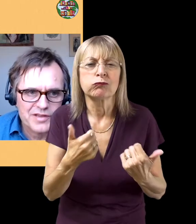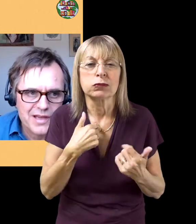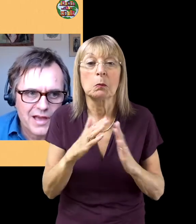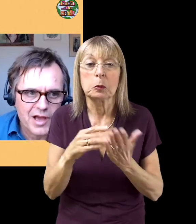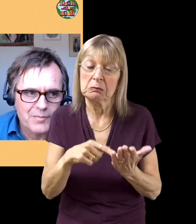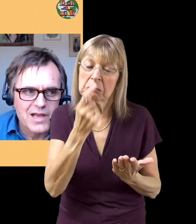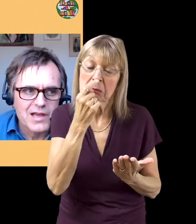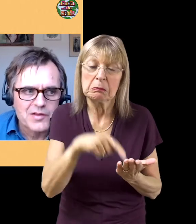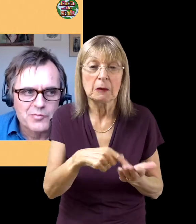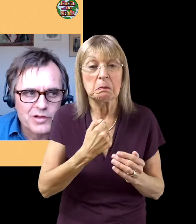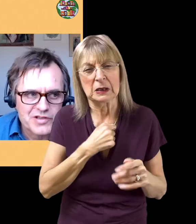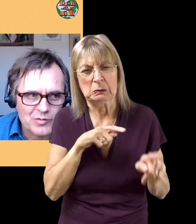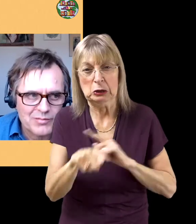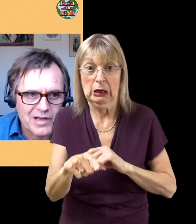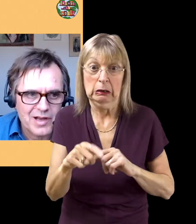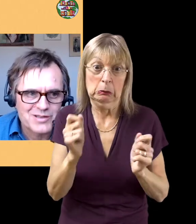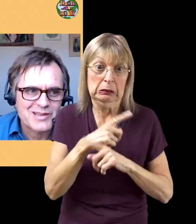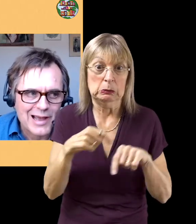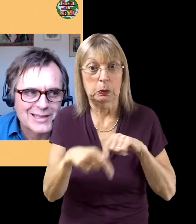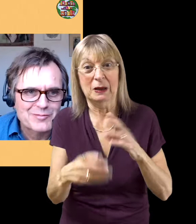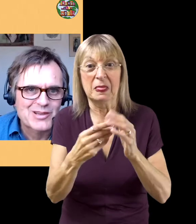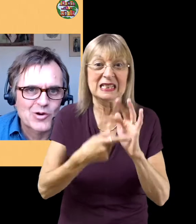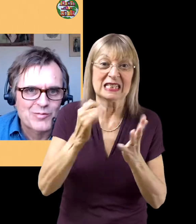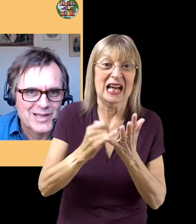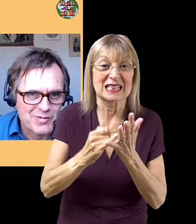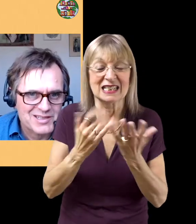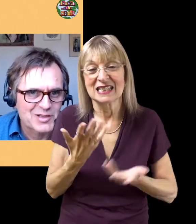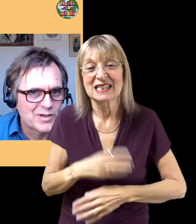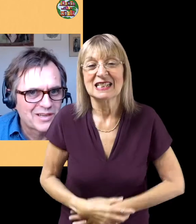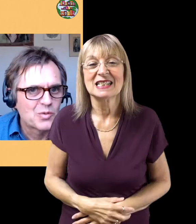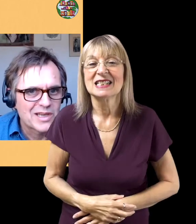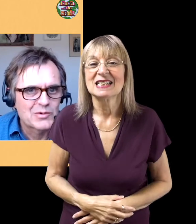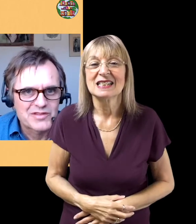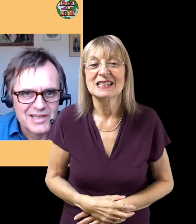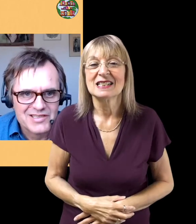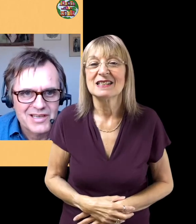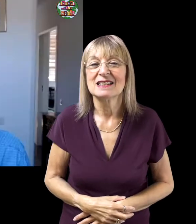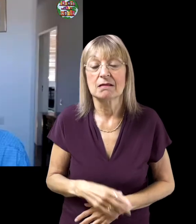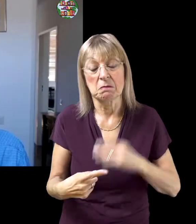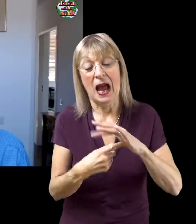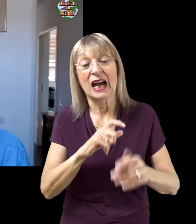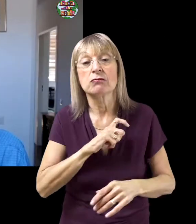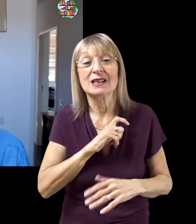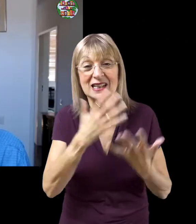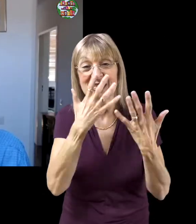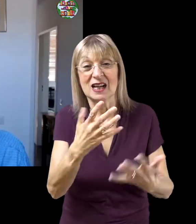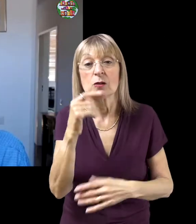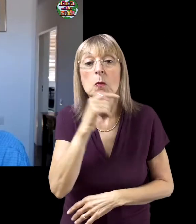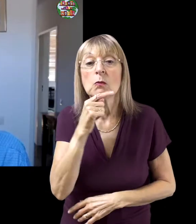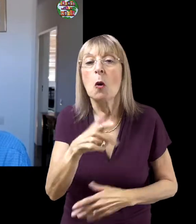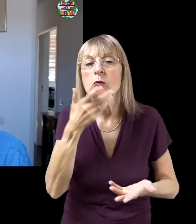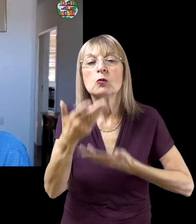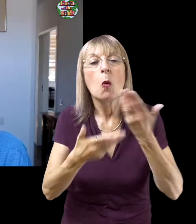sure. The book is likely to be called My Especially Weird Week with Tess. And the